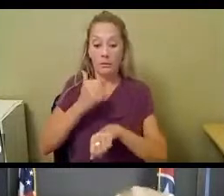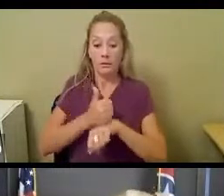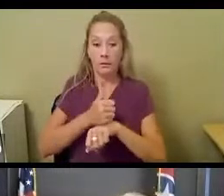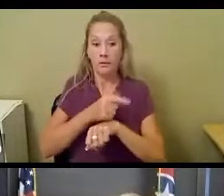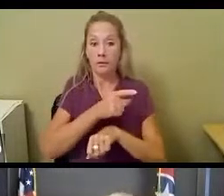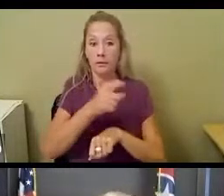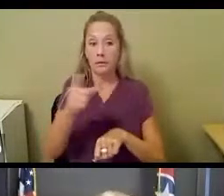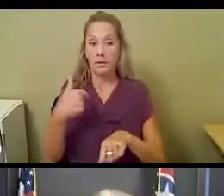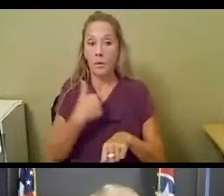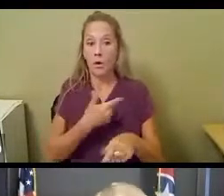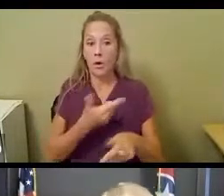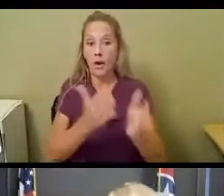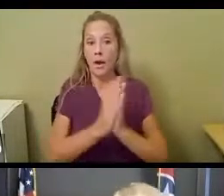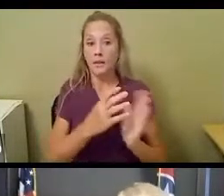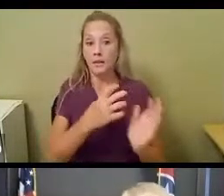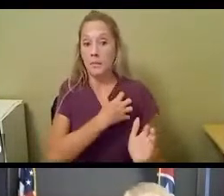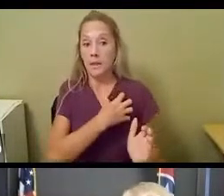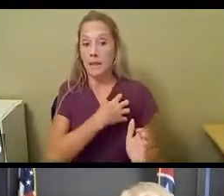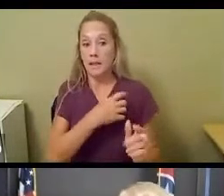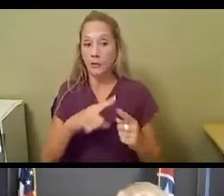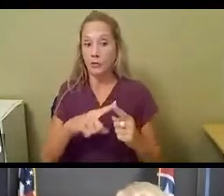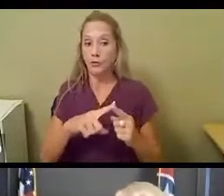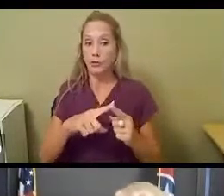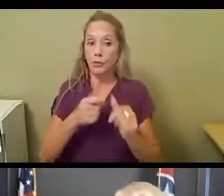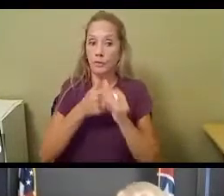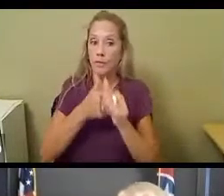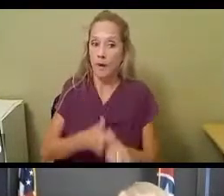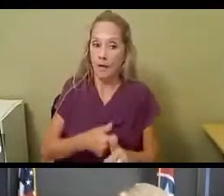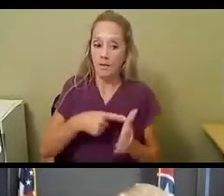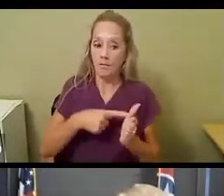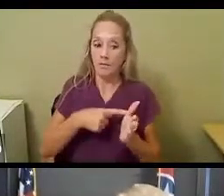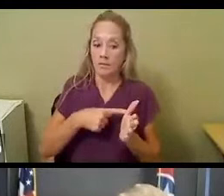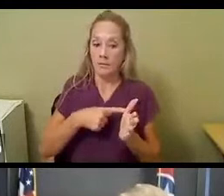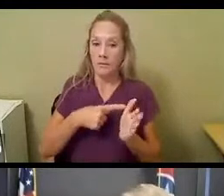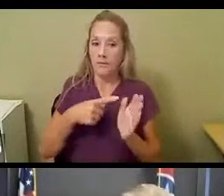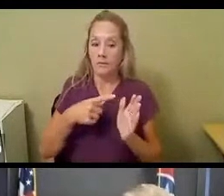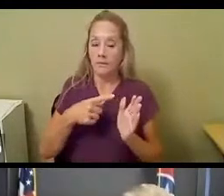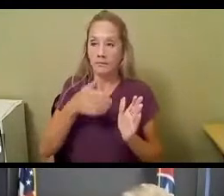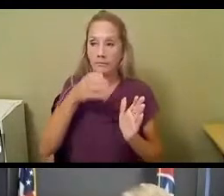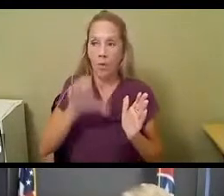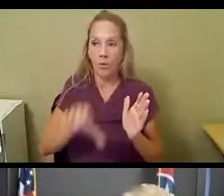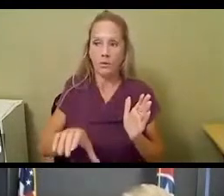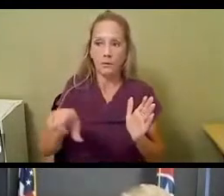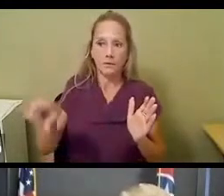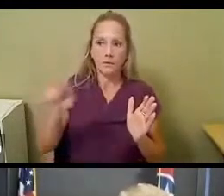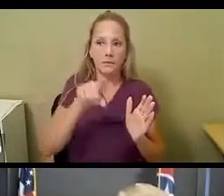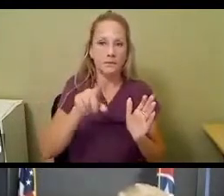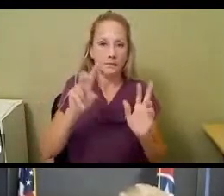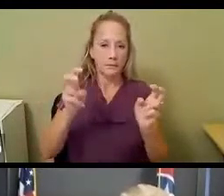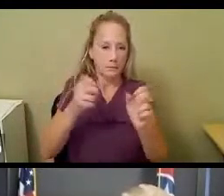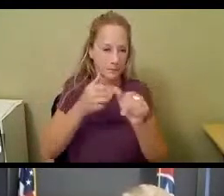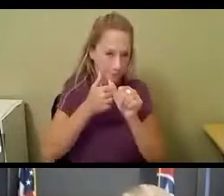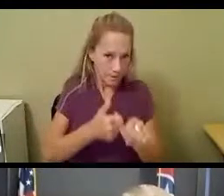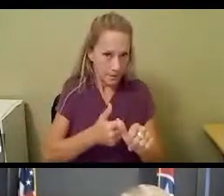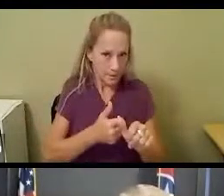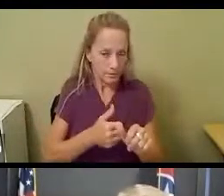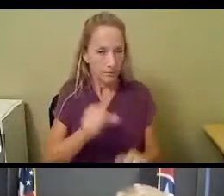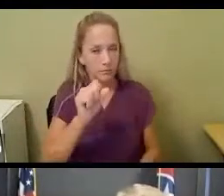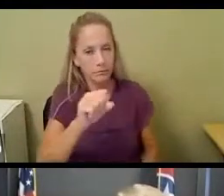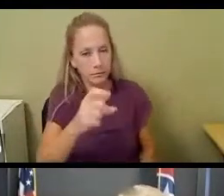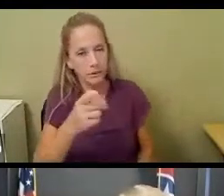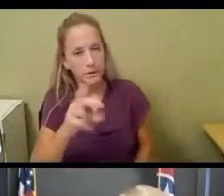enforced. So Dr. Hurt, I think that the way any of these regulations